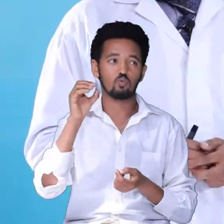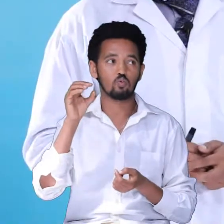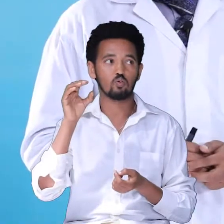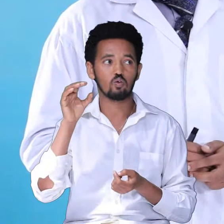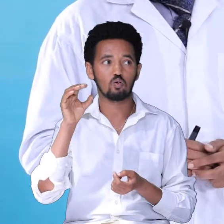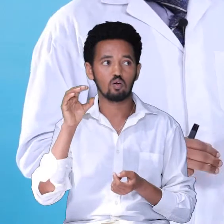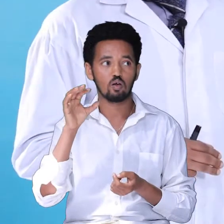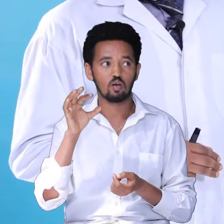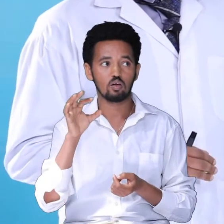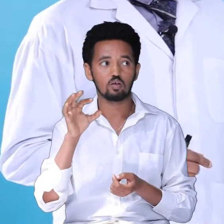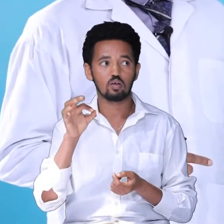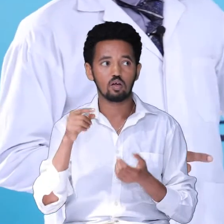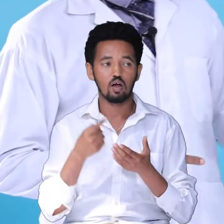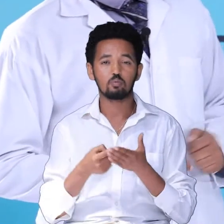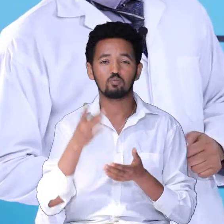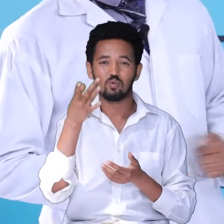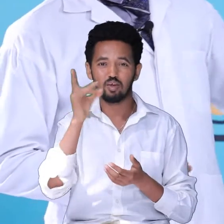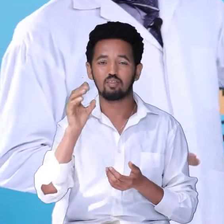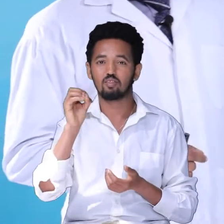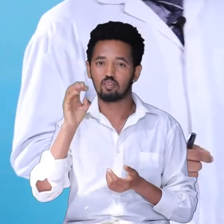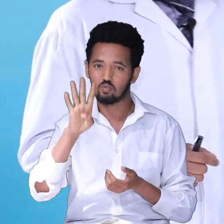first consul. Starting from